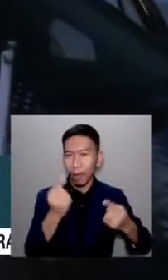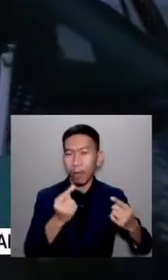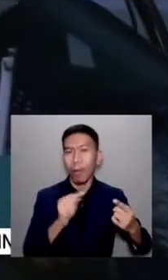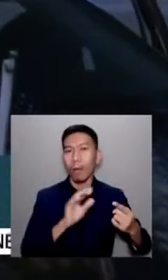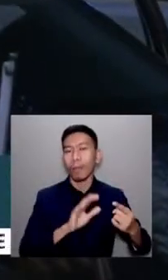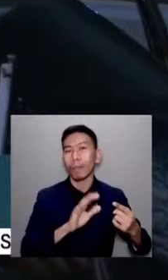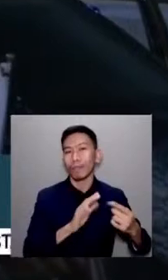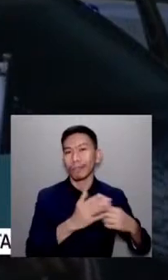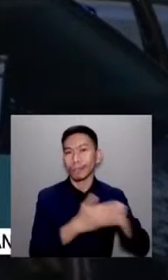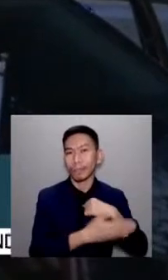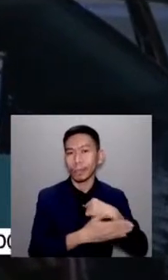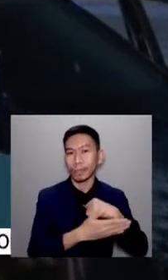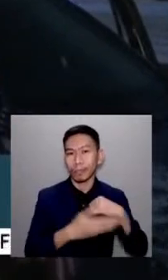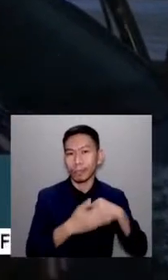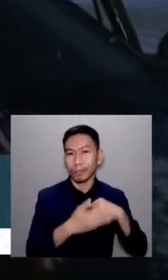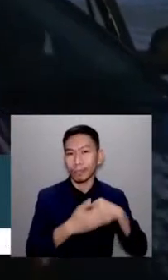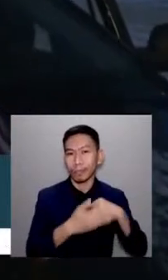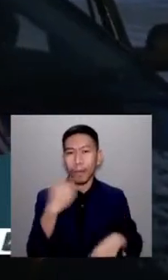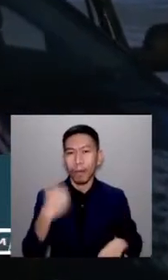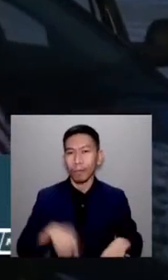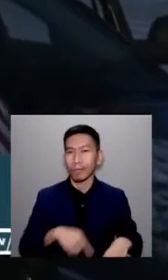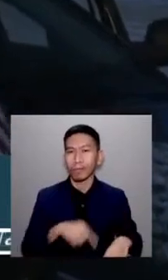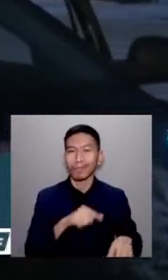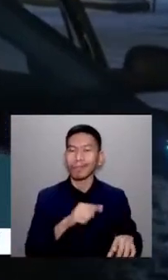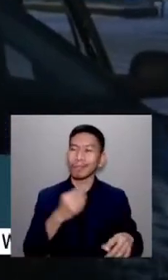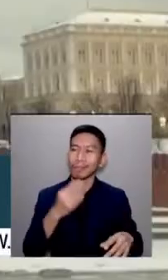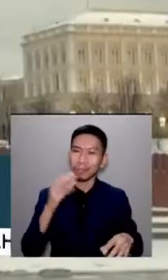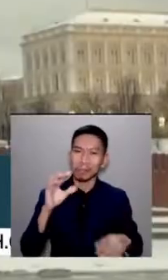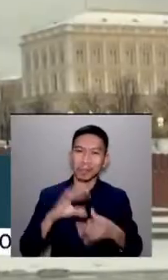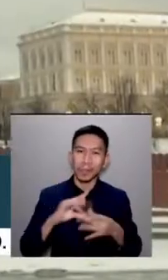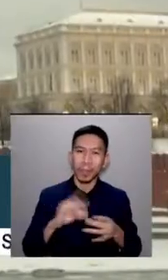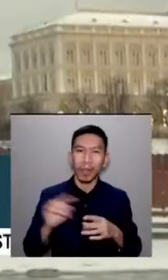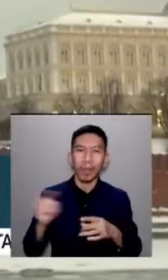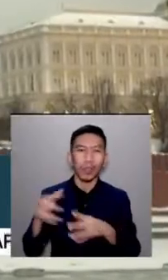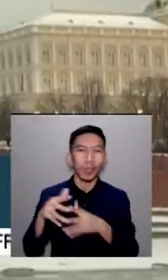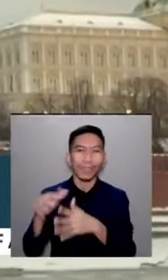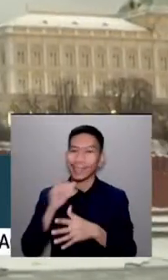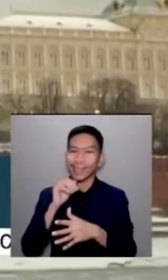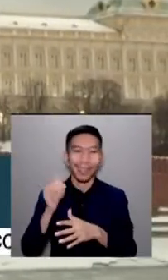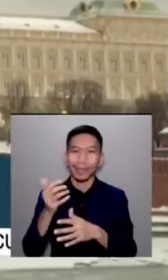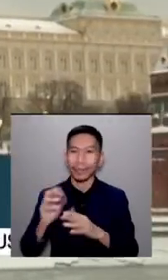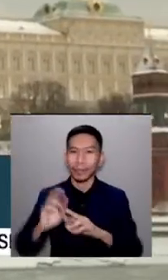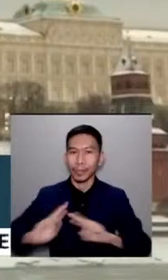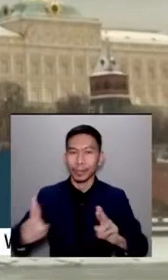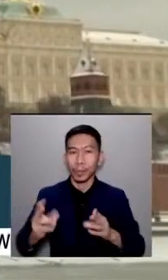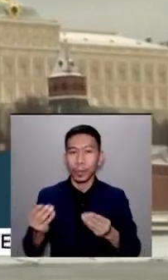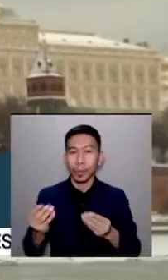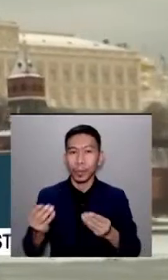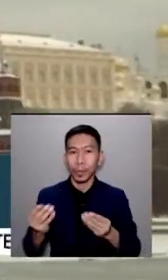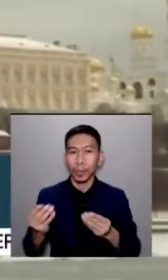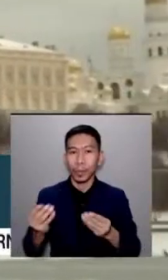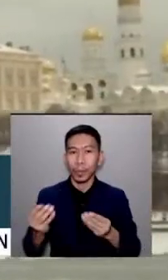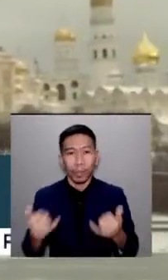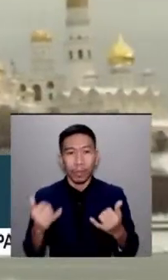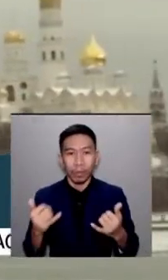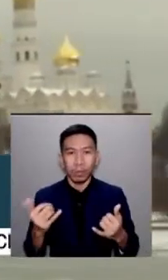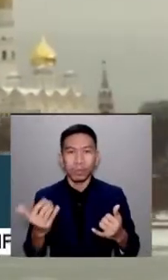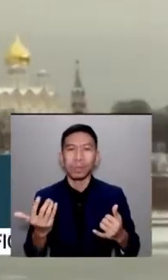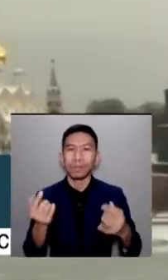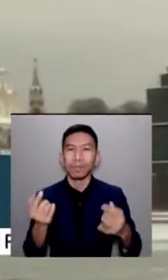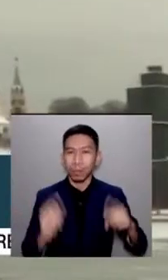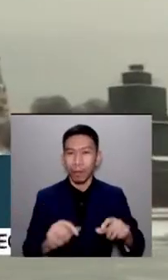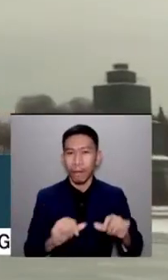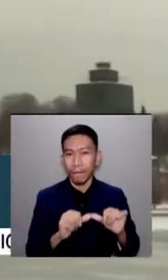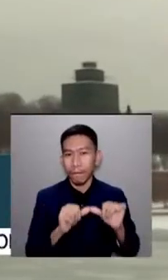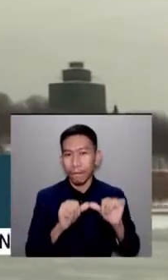was not willing to address the most critical among them. As delicate negotiations continue, Russia remains steadfast in